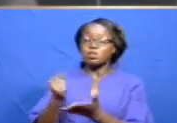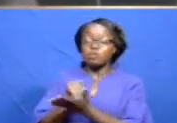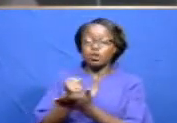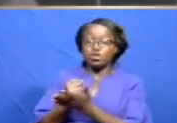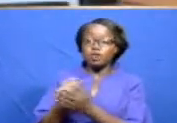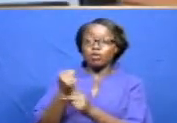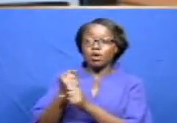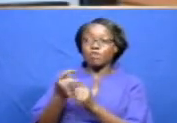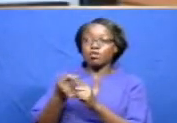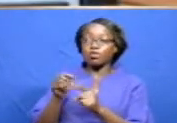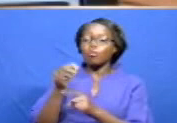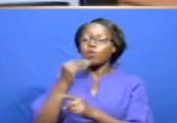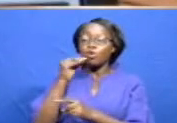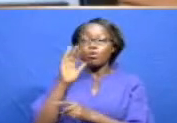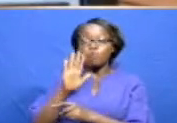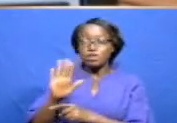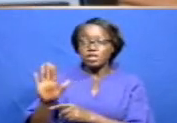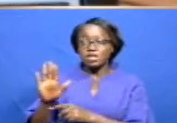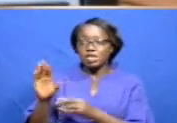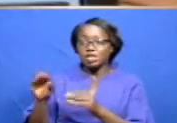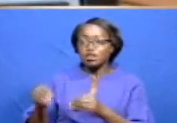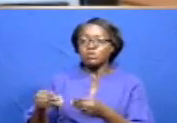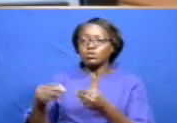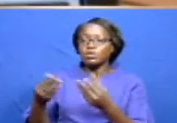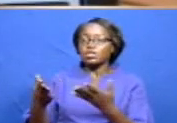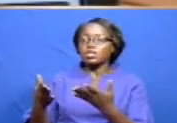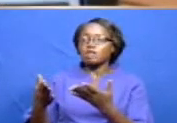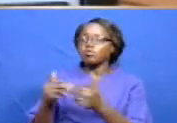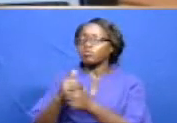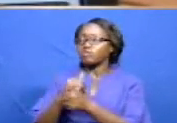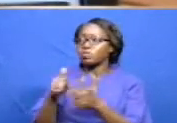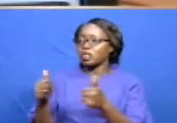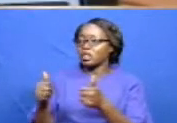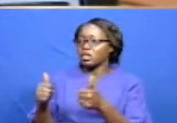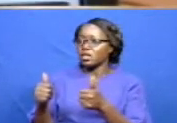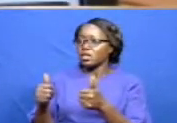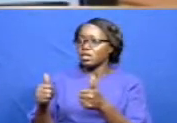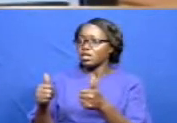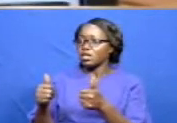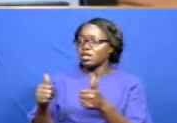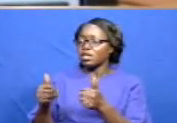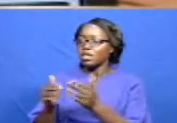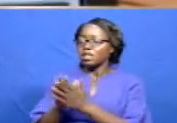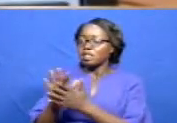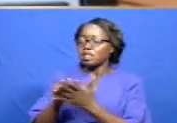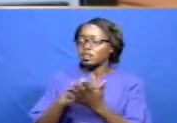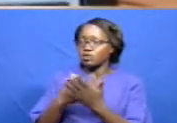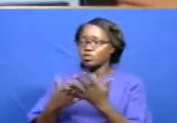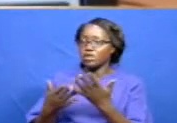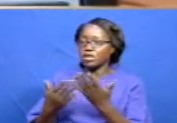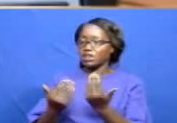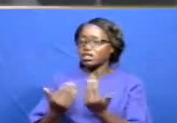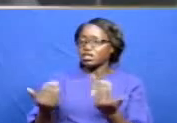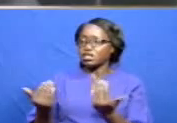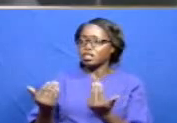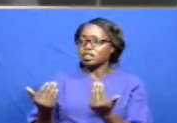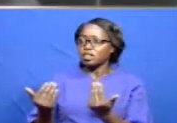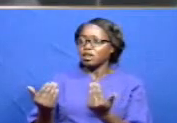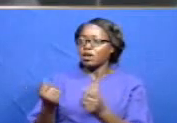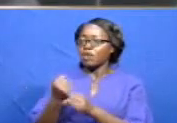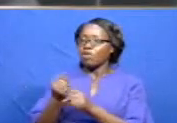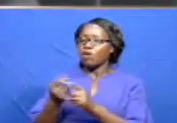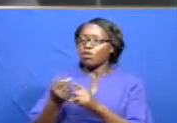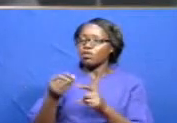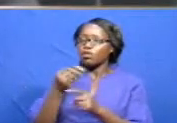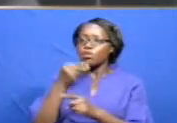home, and we had to equip them appropriately, virtual private network devices for them to be able to work from home.